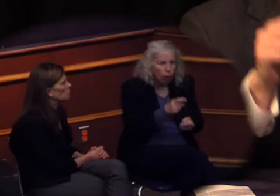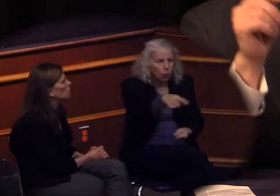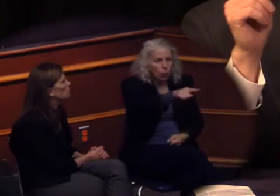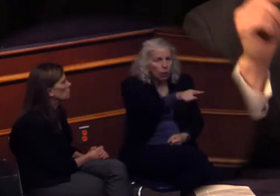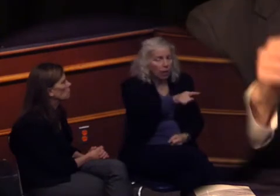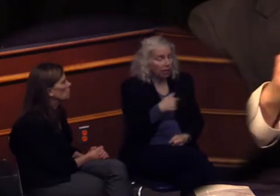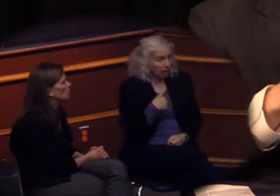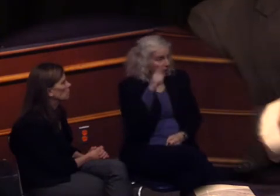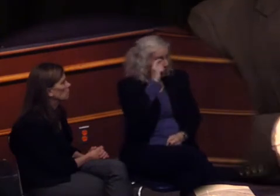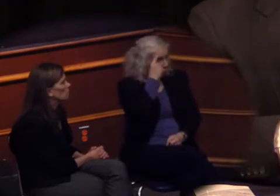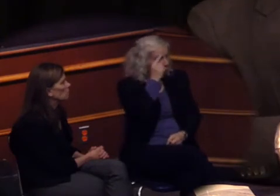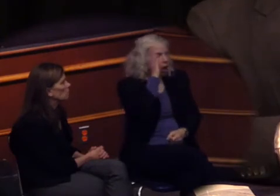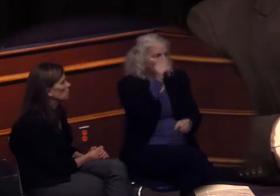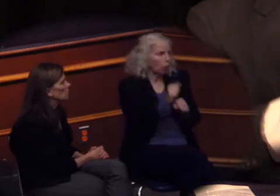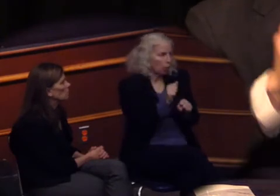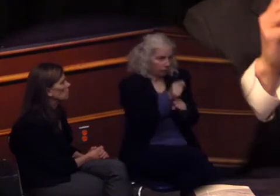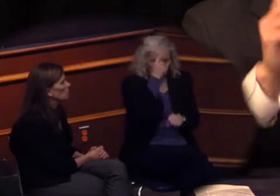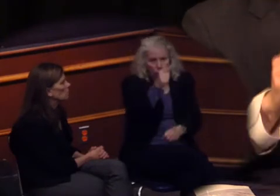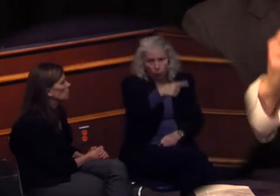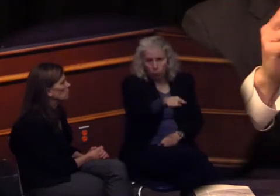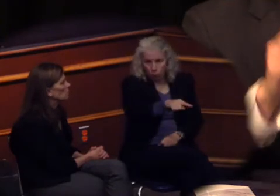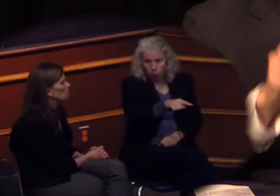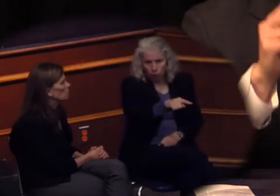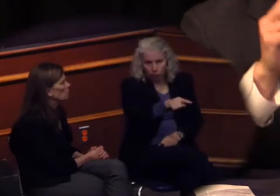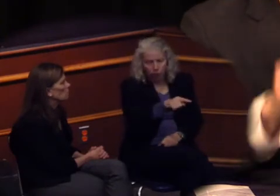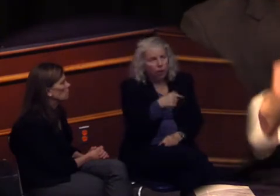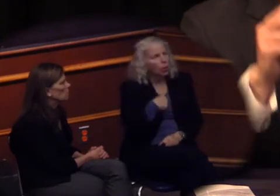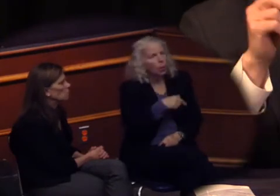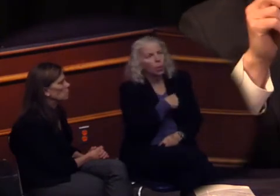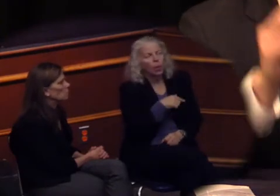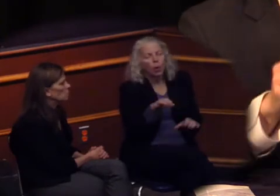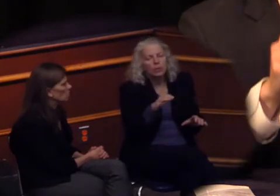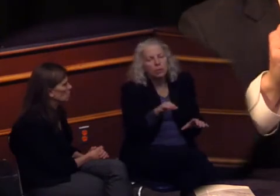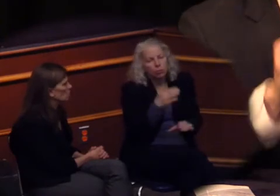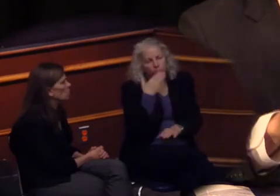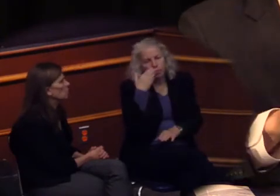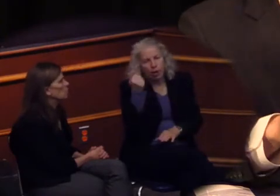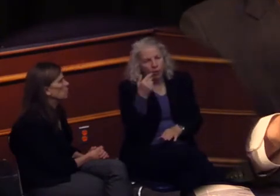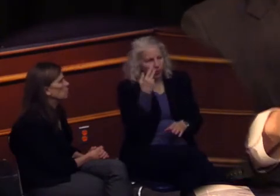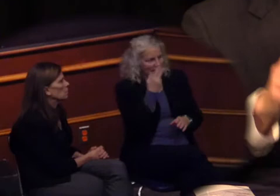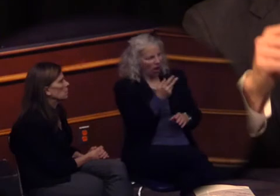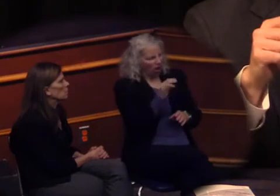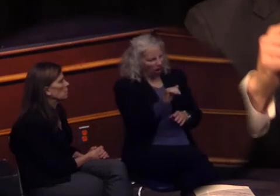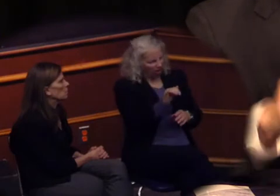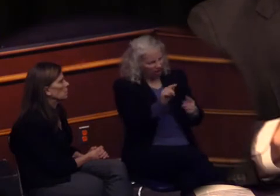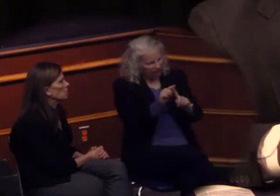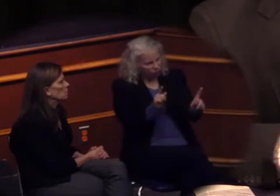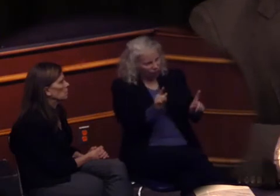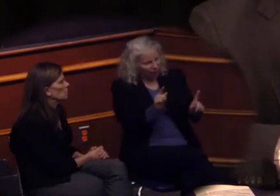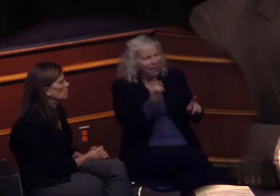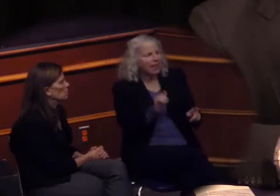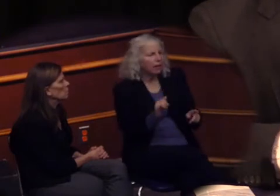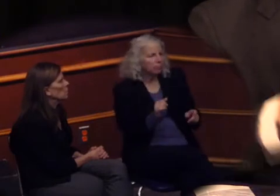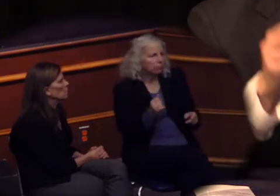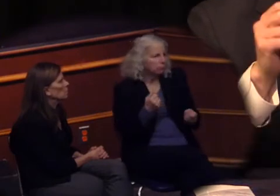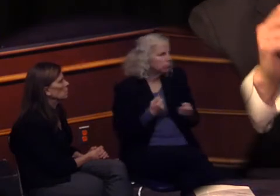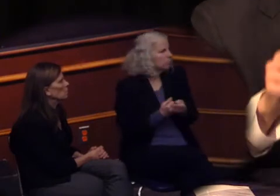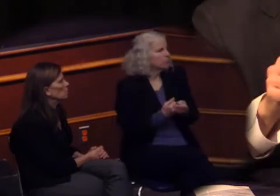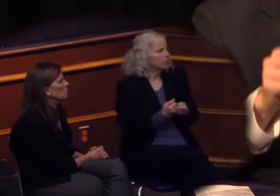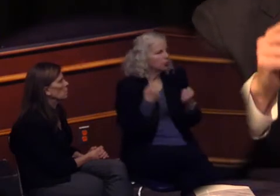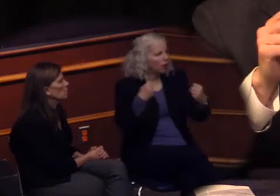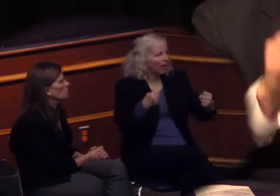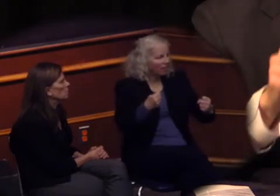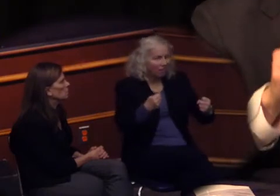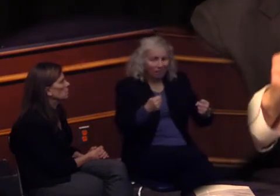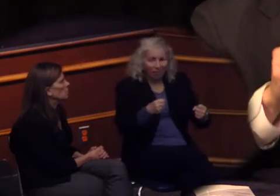will work for you. We have always done better when we see our differences as strengths and when we